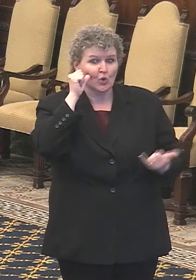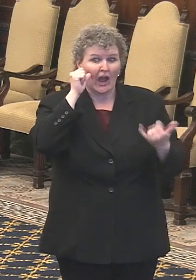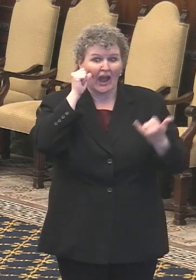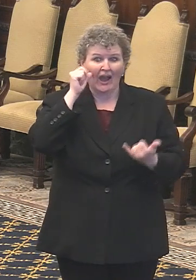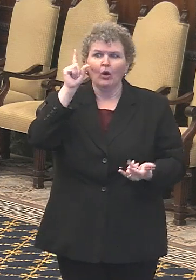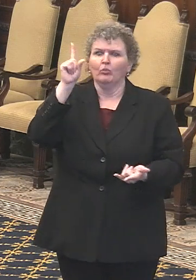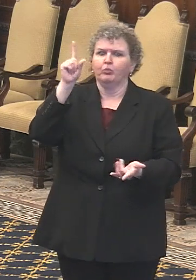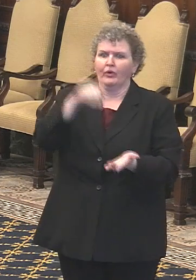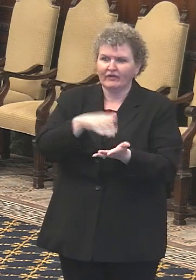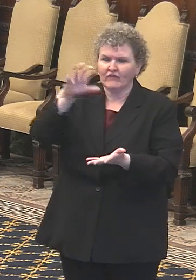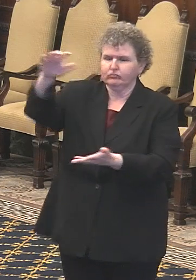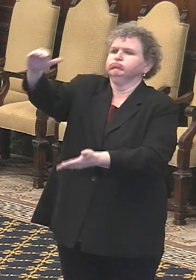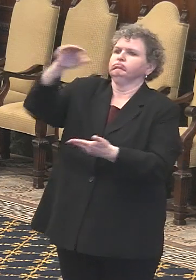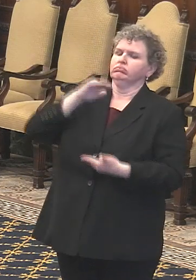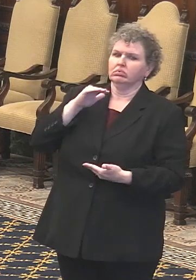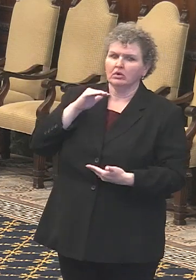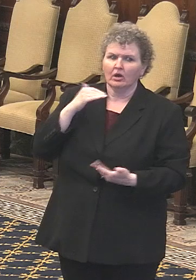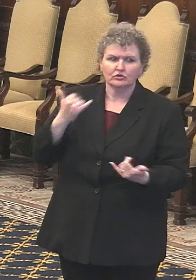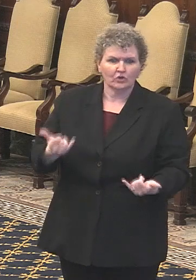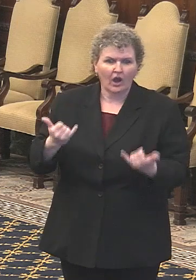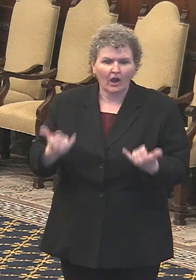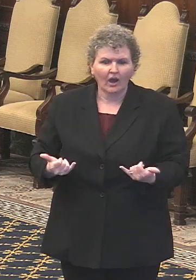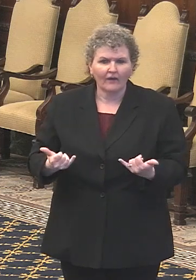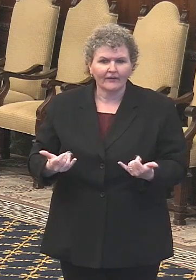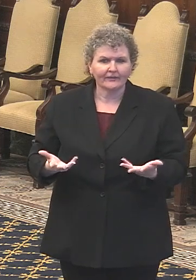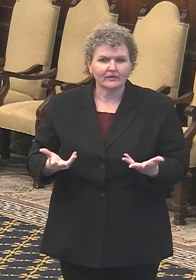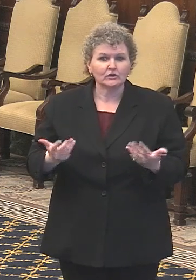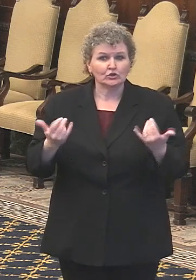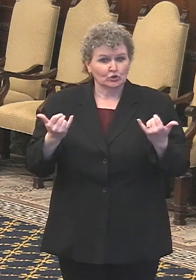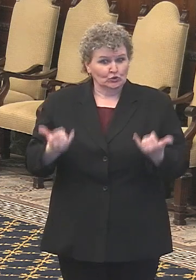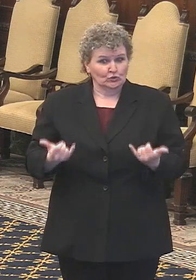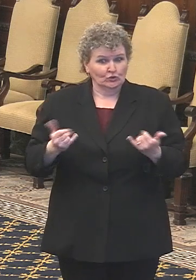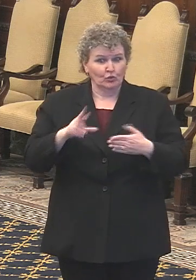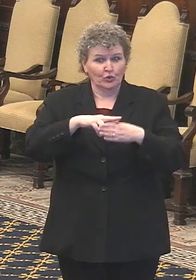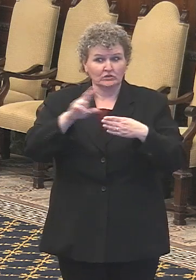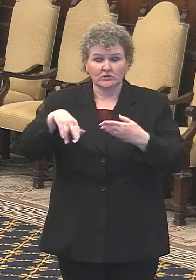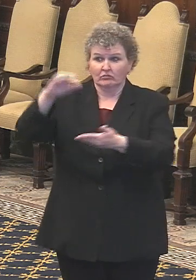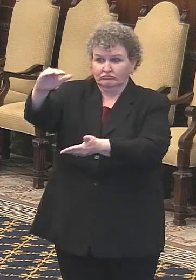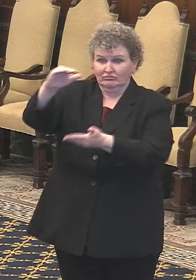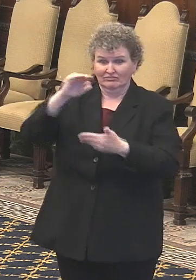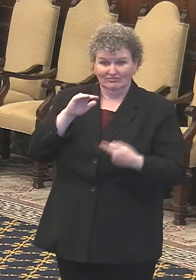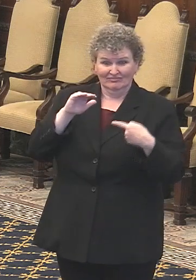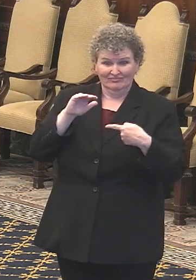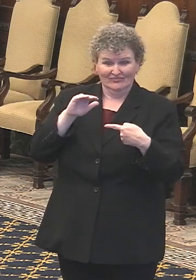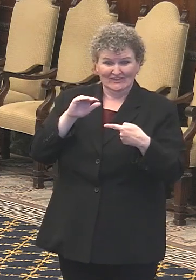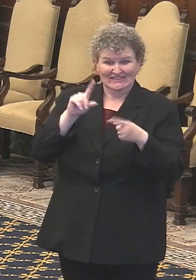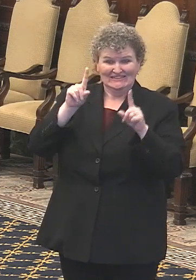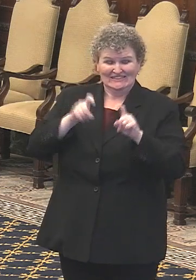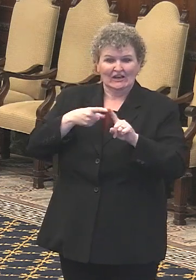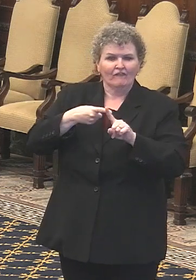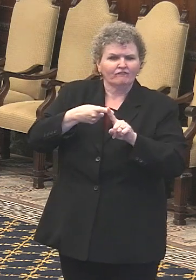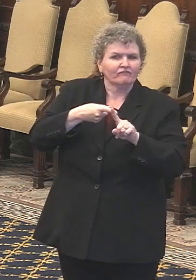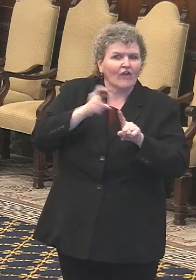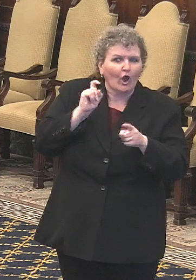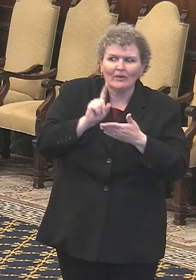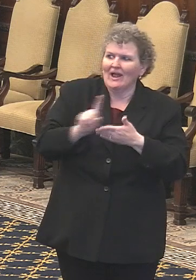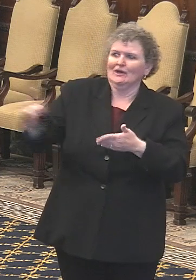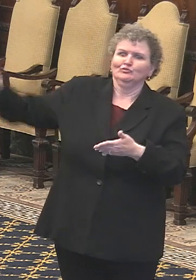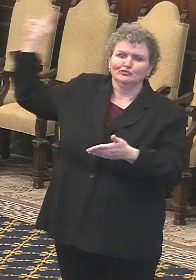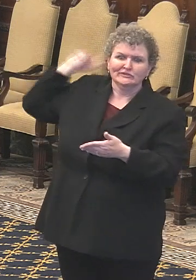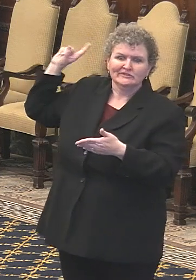our results today often are for people who were tested a number of days ago, 5, 6, 7 days ago. So I don't fully understand why we're